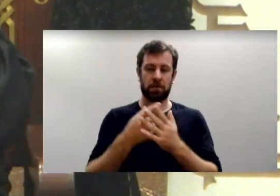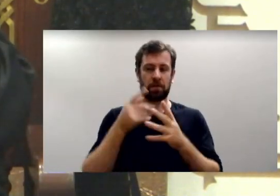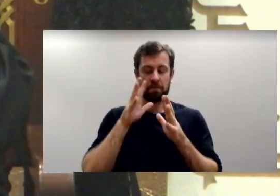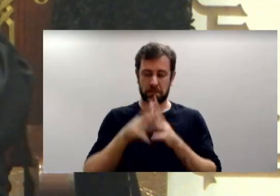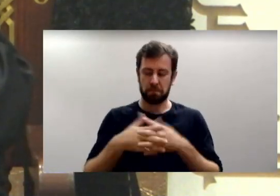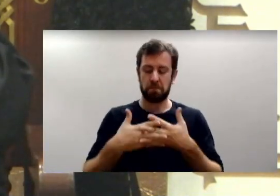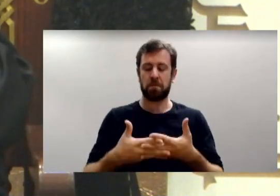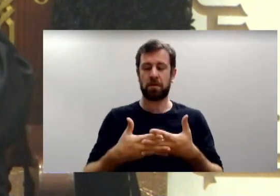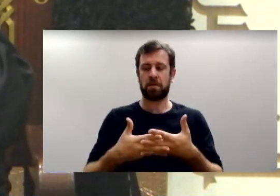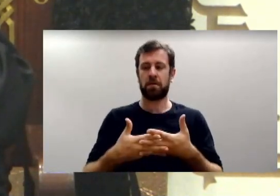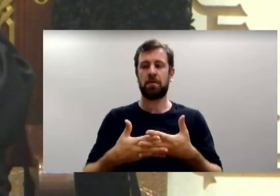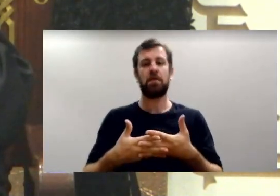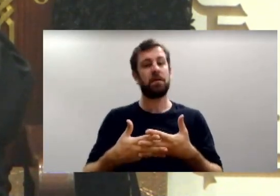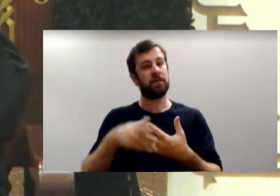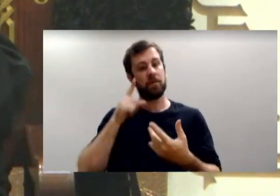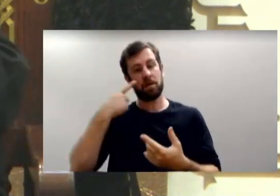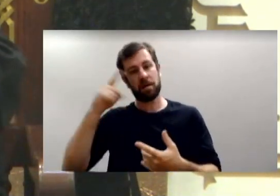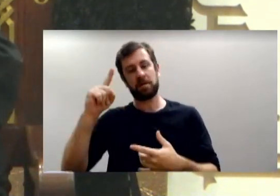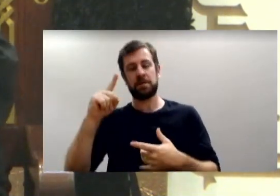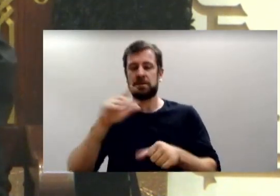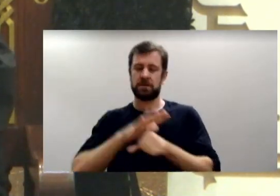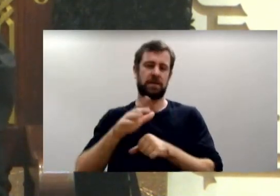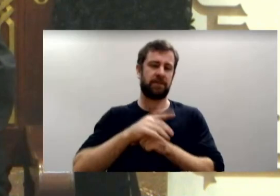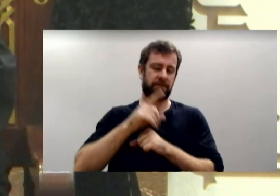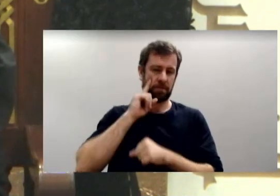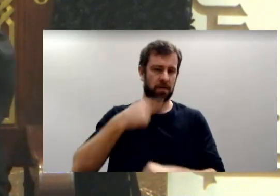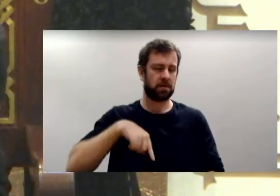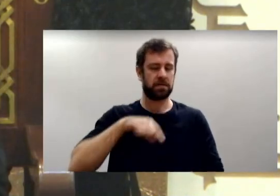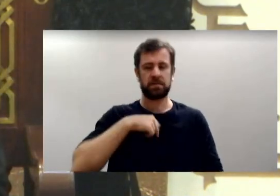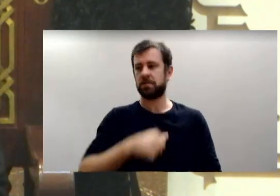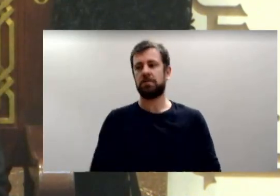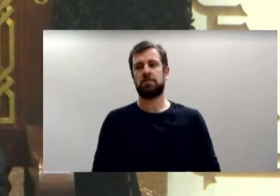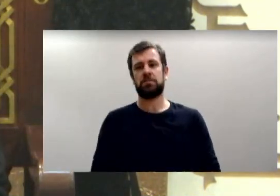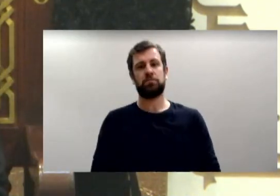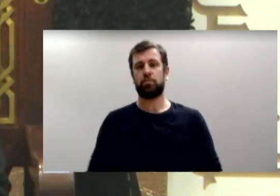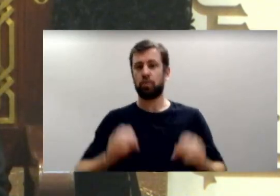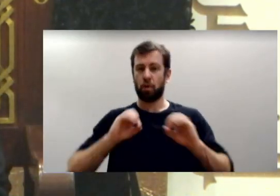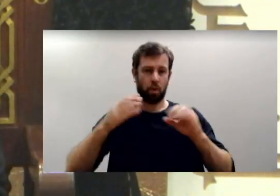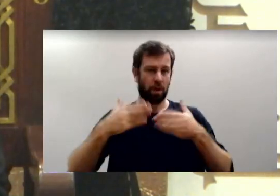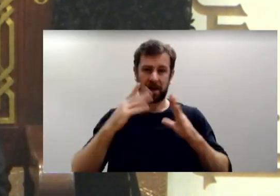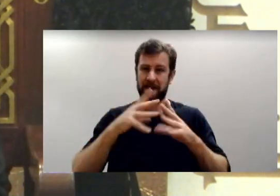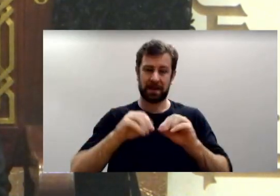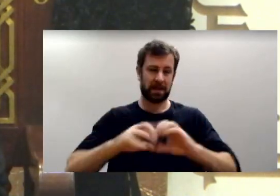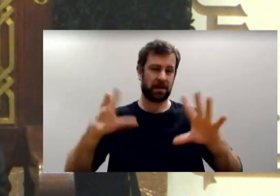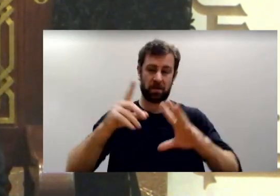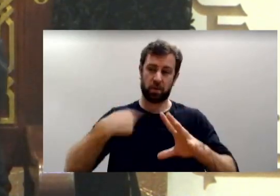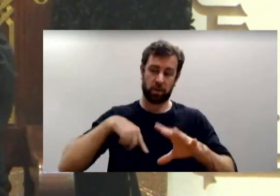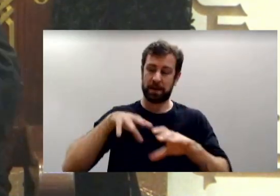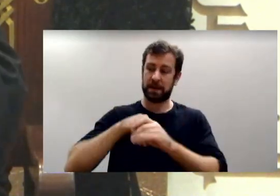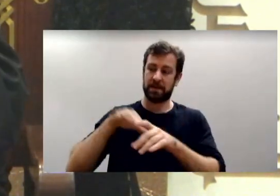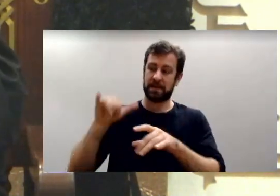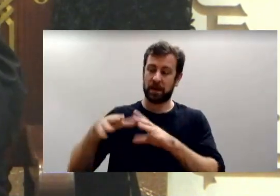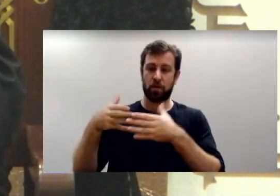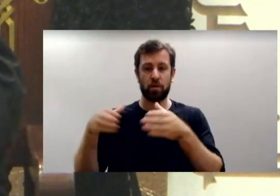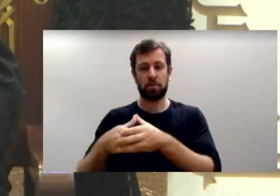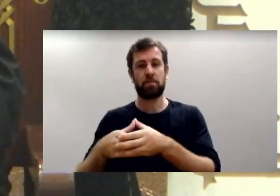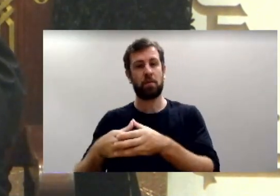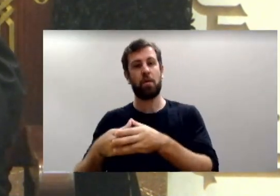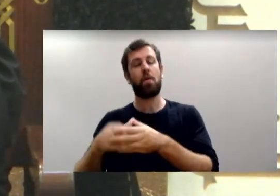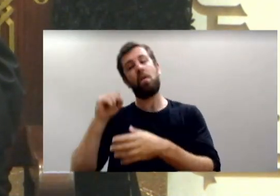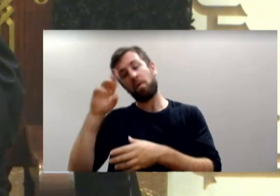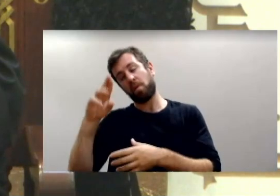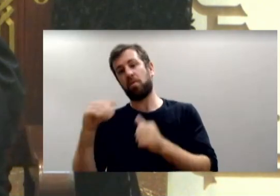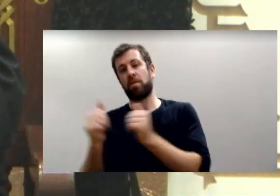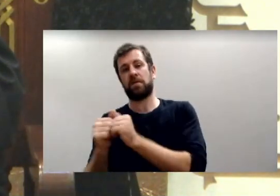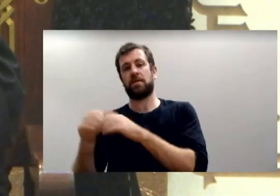us. Let's know very clearly, are we in that group or are we with the Ahlul Bayt?